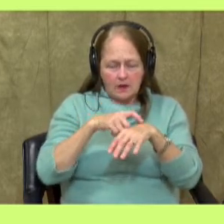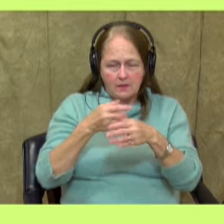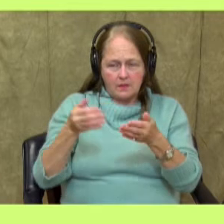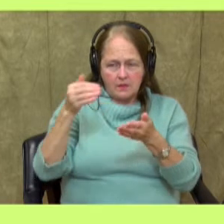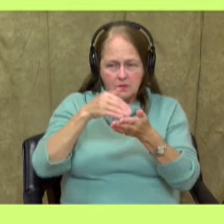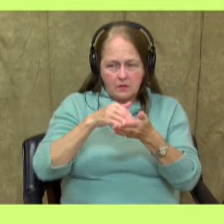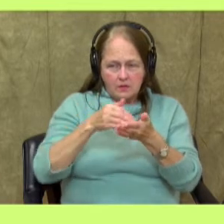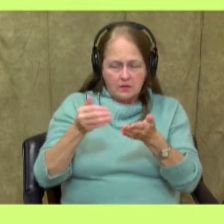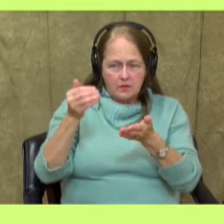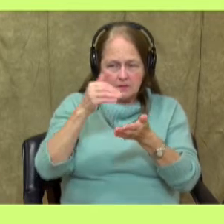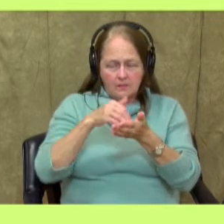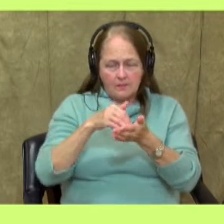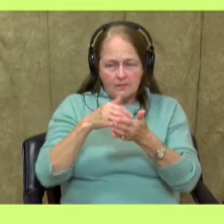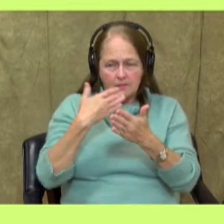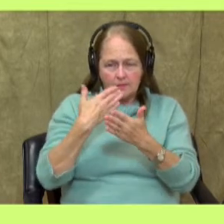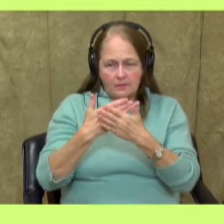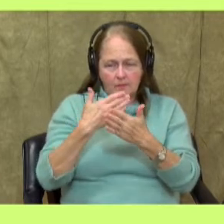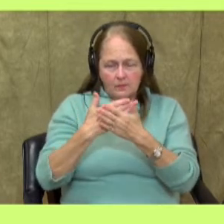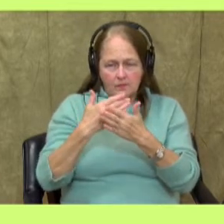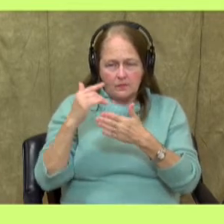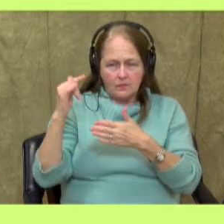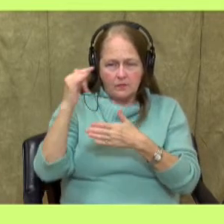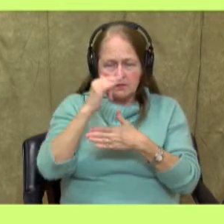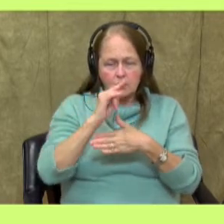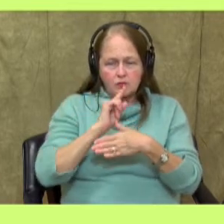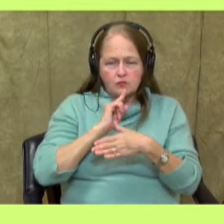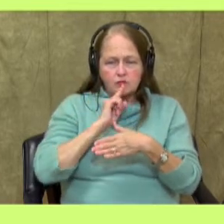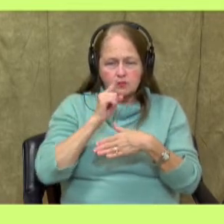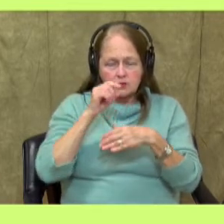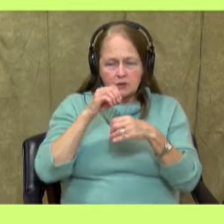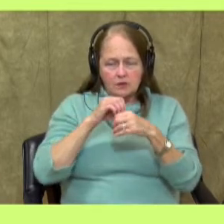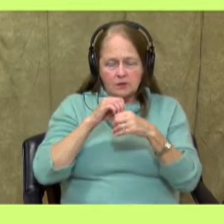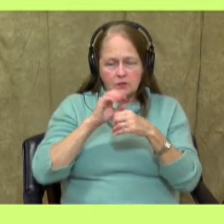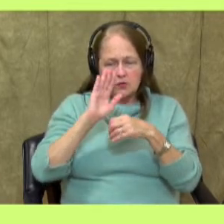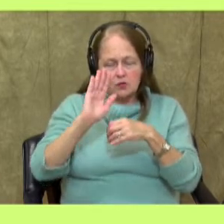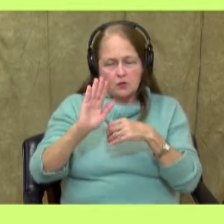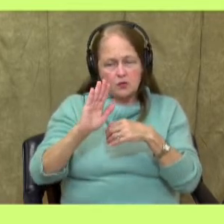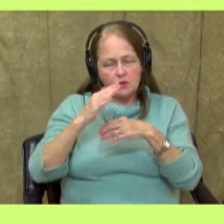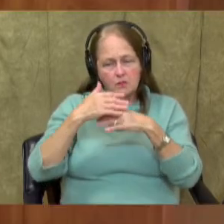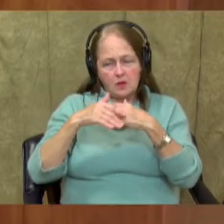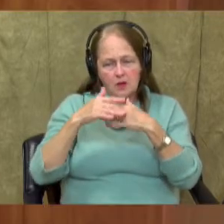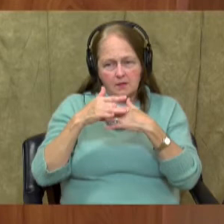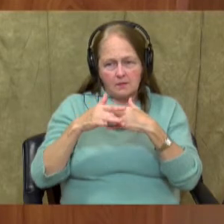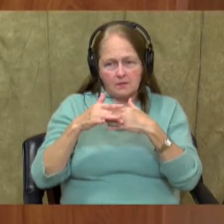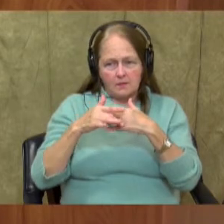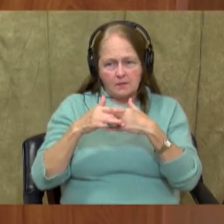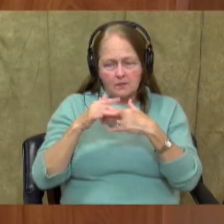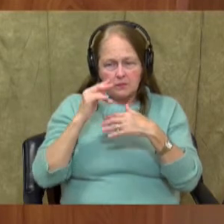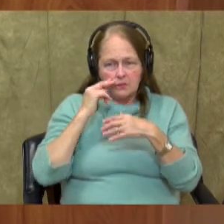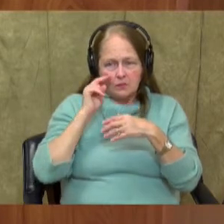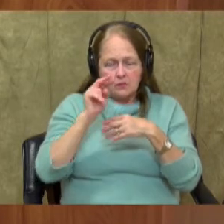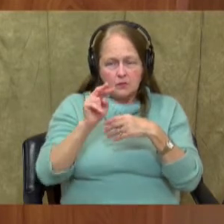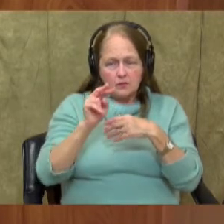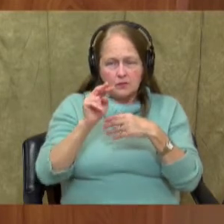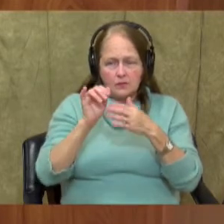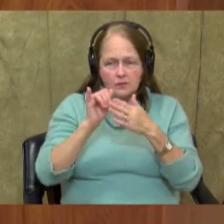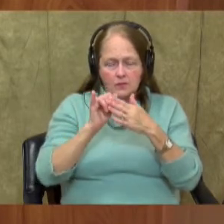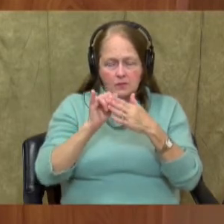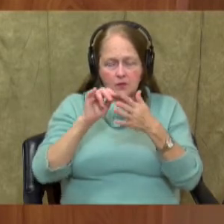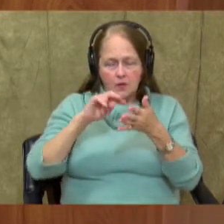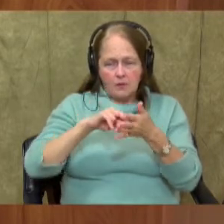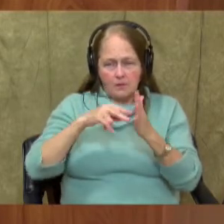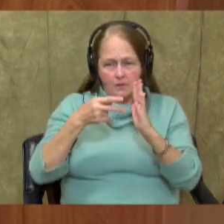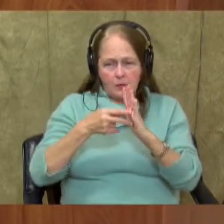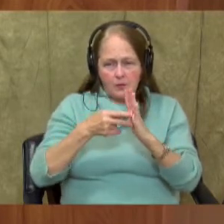time again, proving that flying was truly in her blood. So if we look at this excerpt, what is the